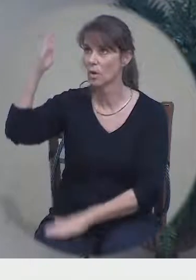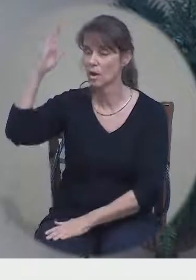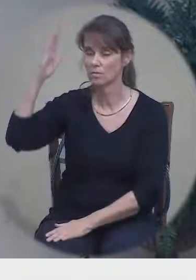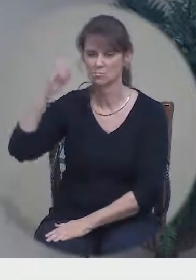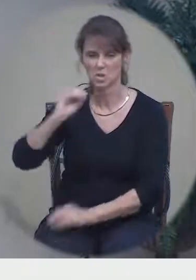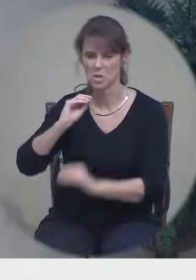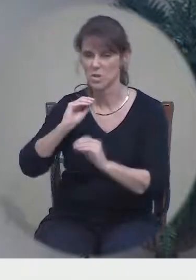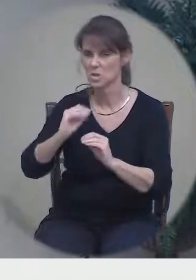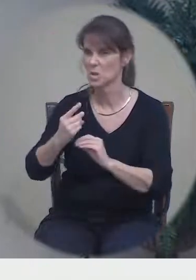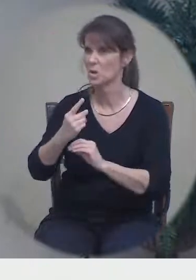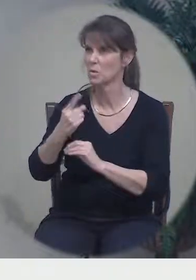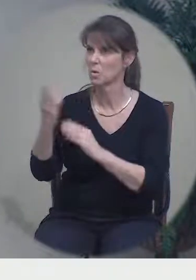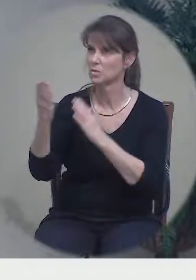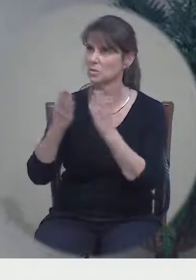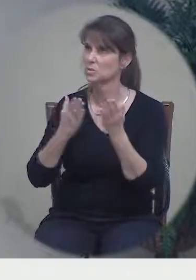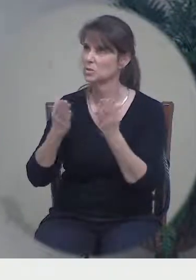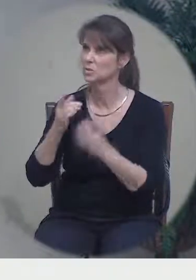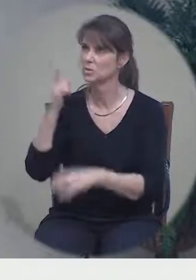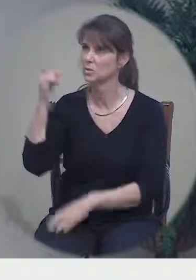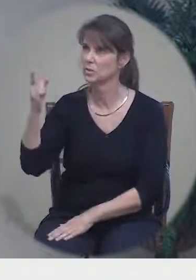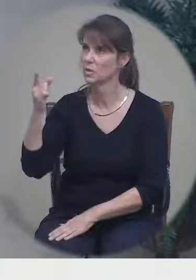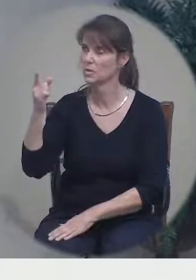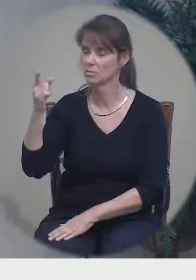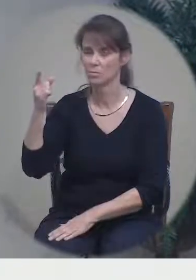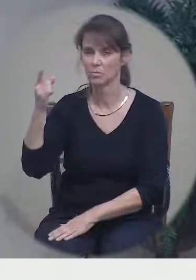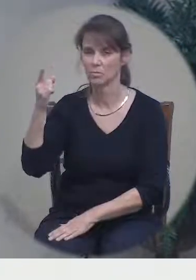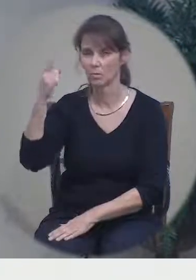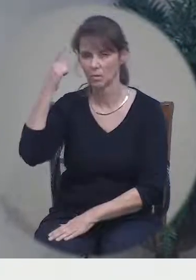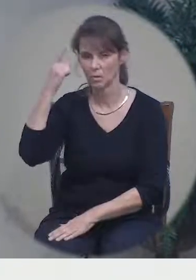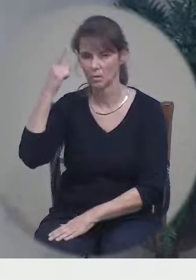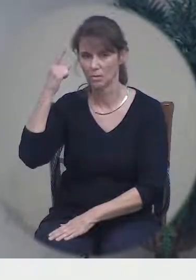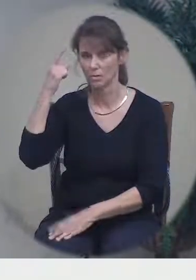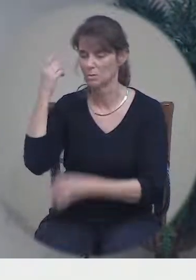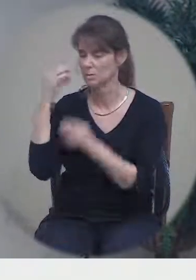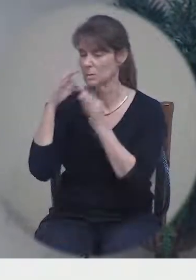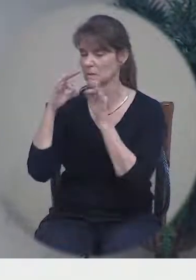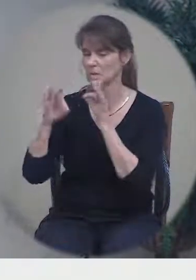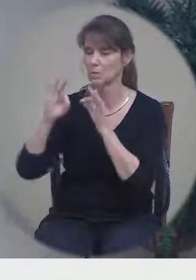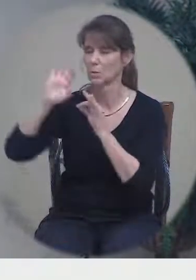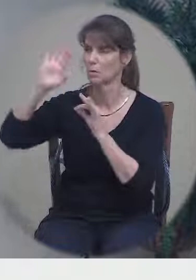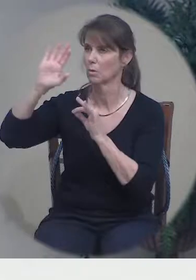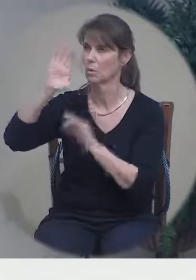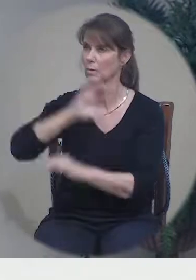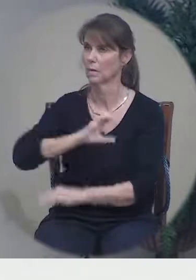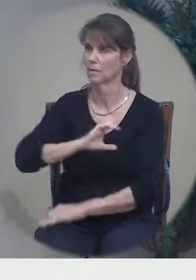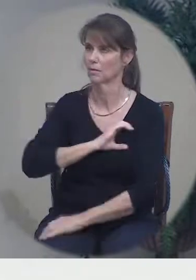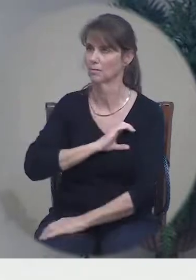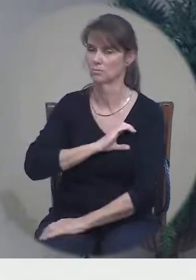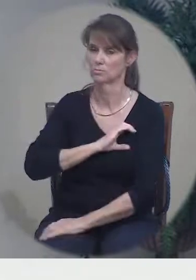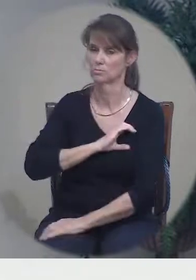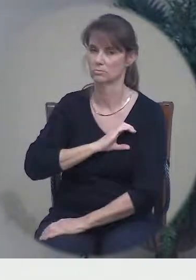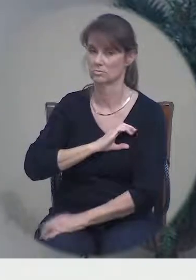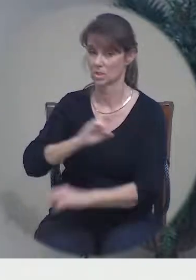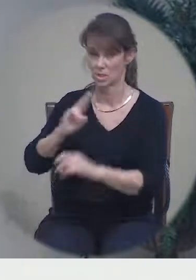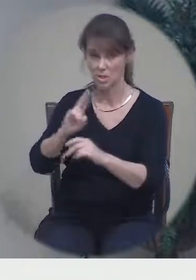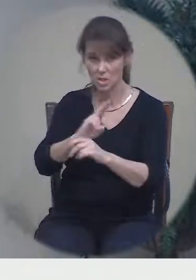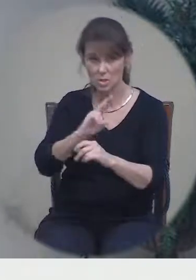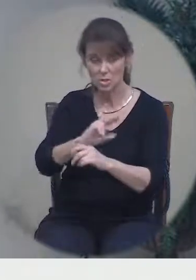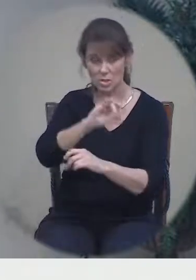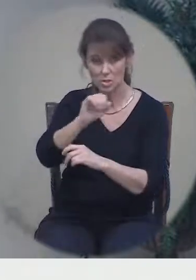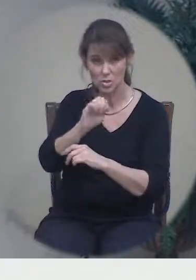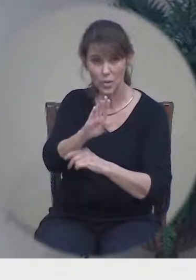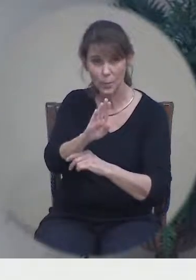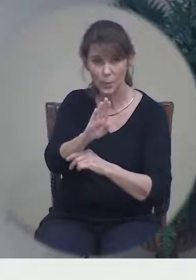will serve him just for the sake of his character. Okay. And he uses man. Job gets caught in